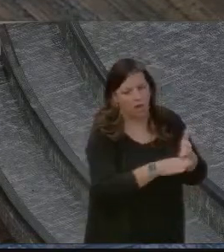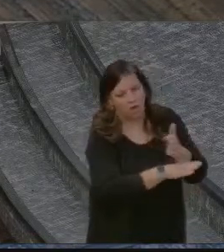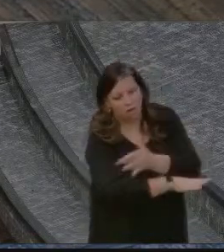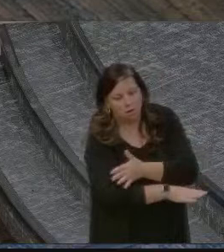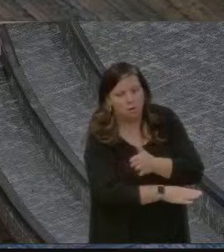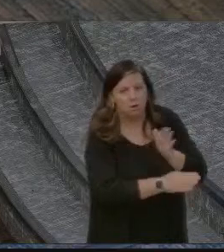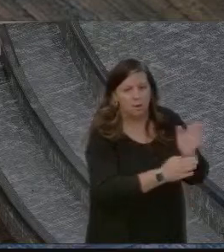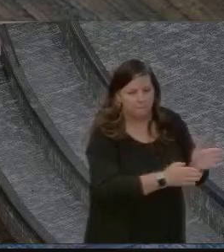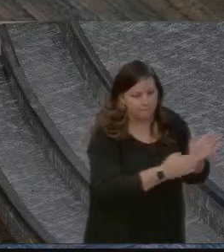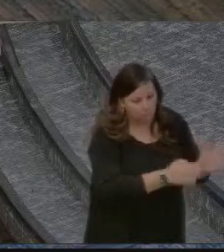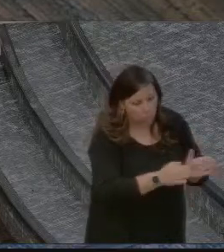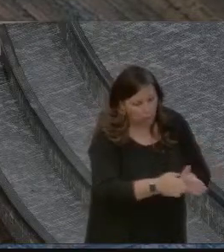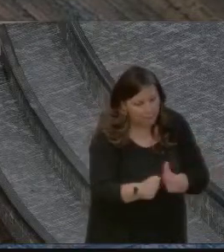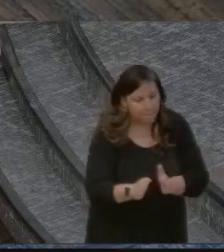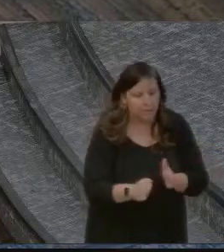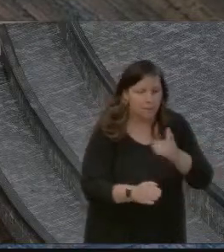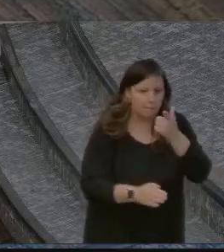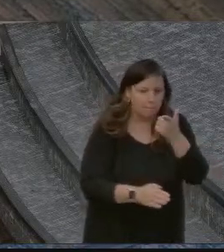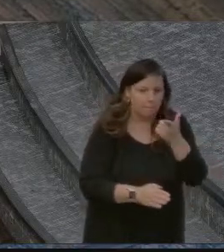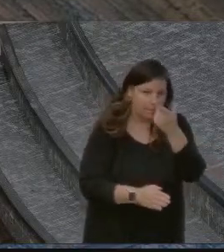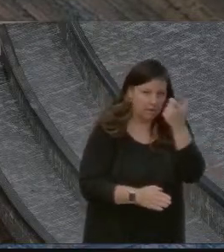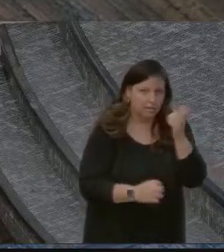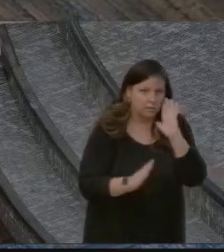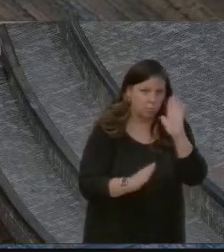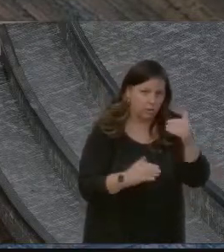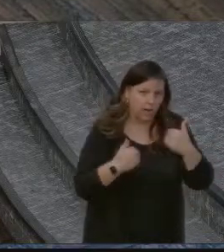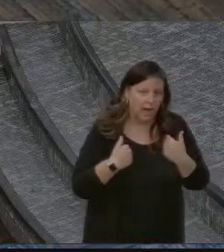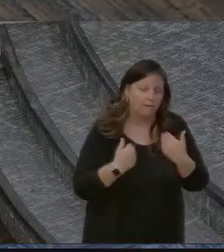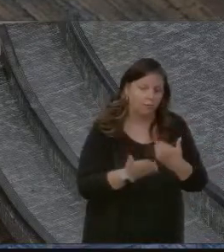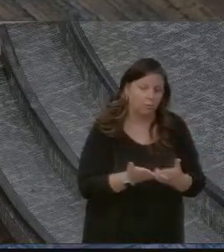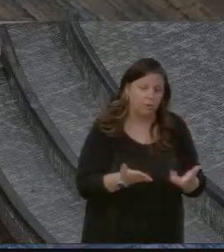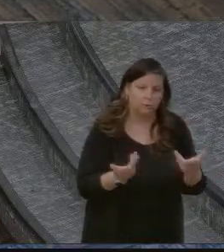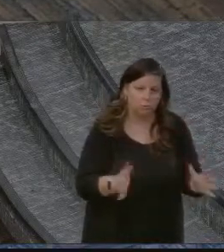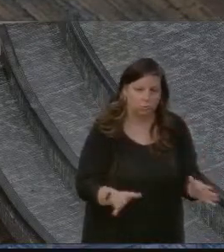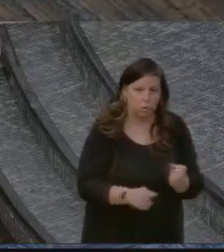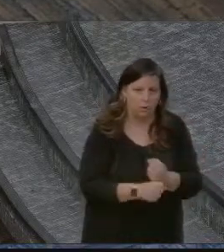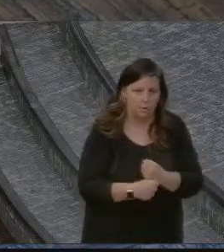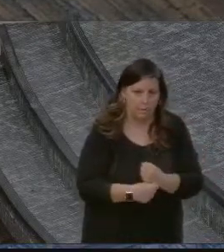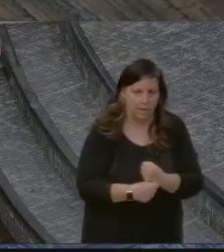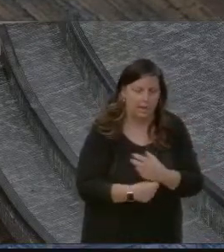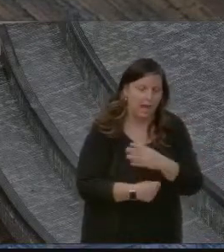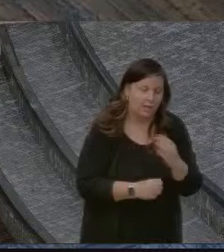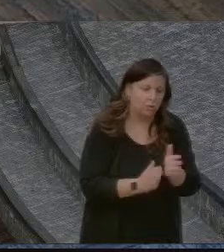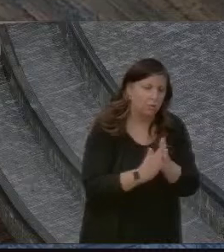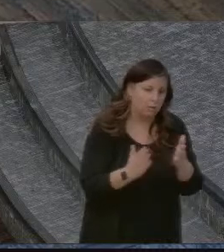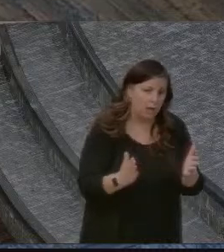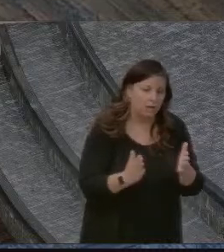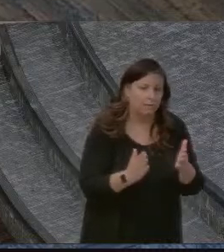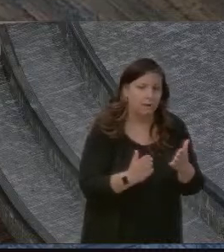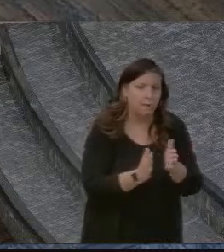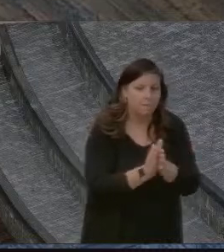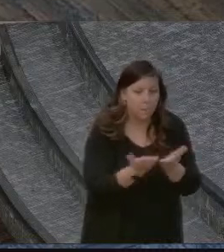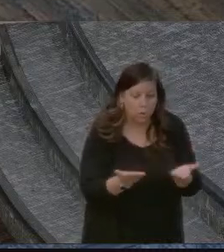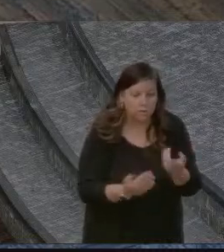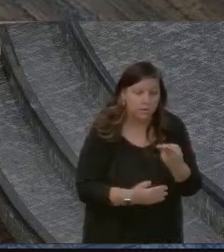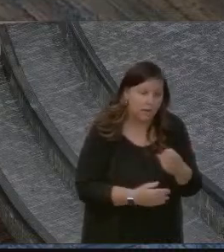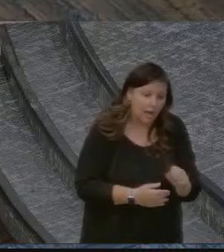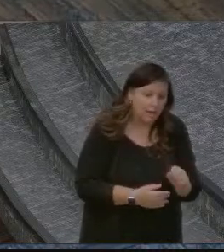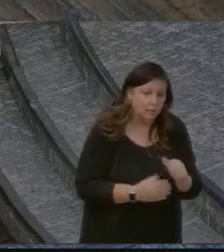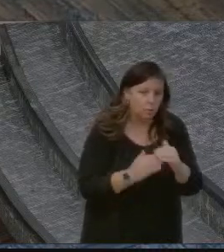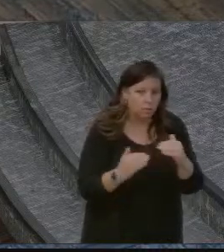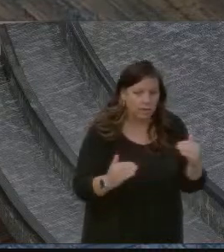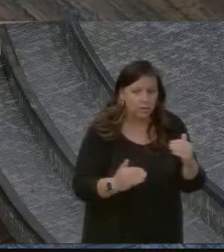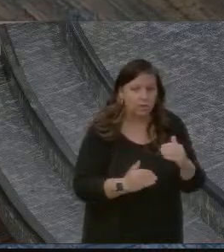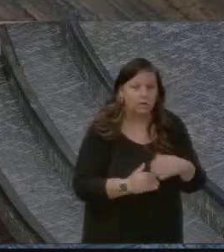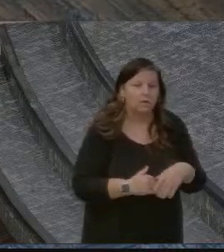are ready-made for them. And then there are a lot of books, especially at the high school level, like Romeo and Juliet